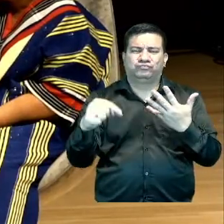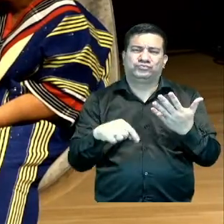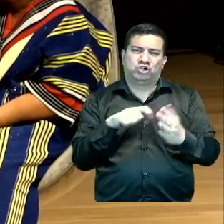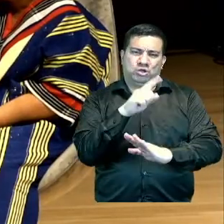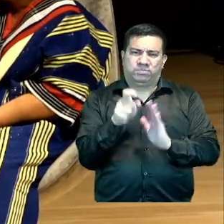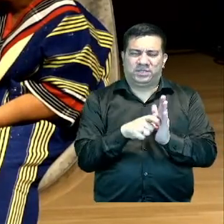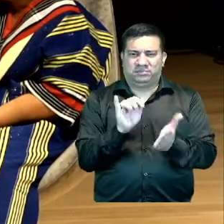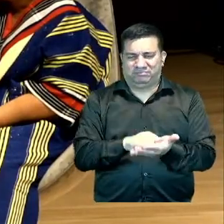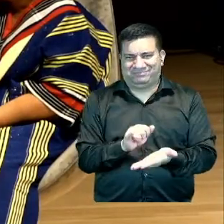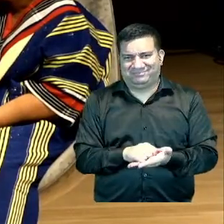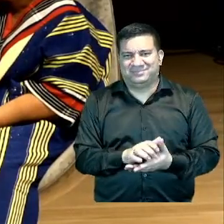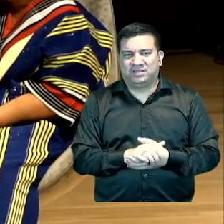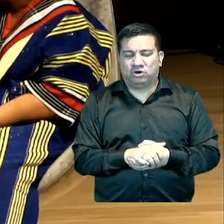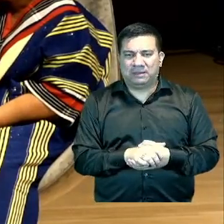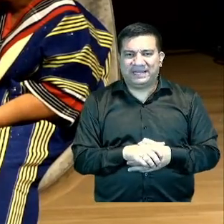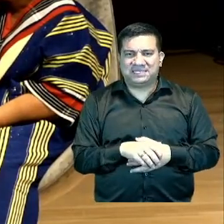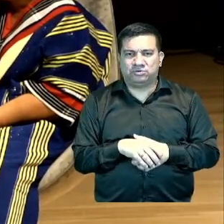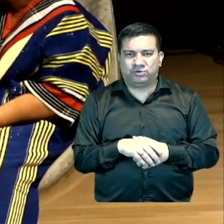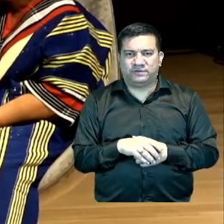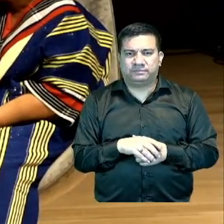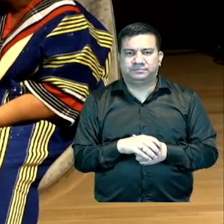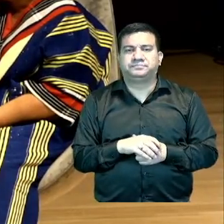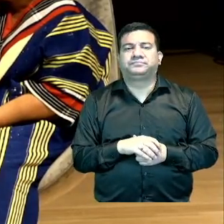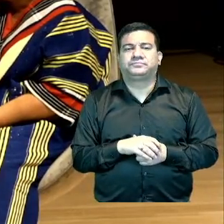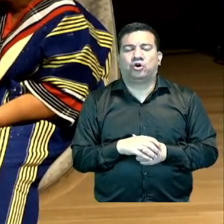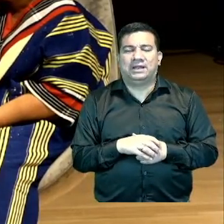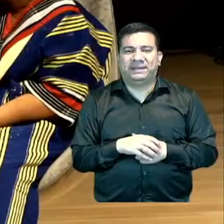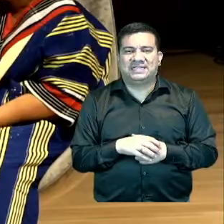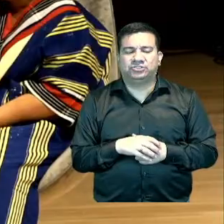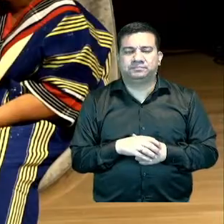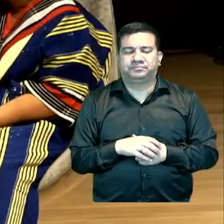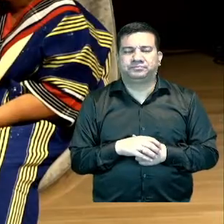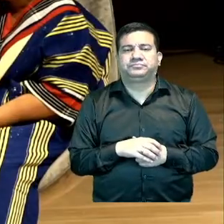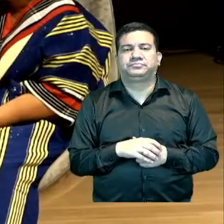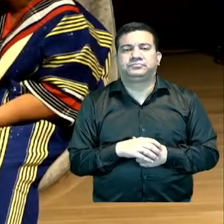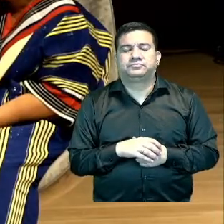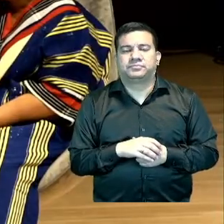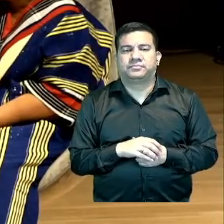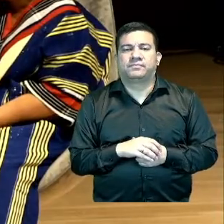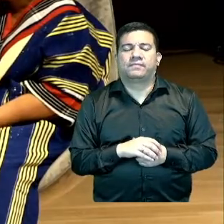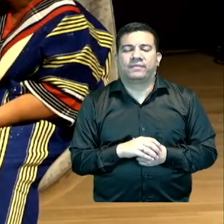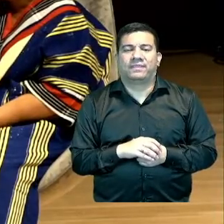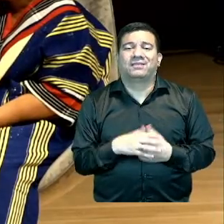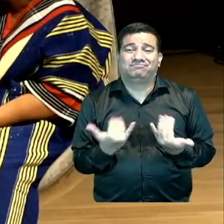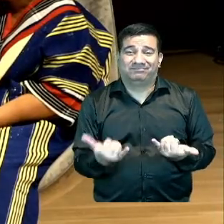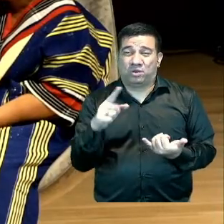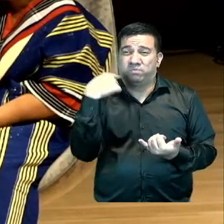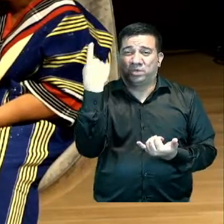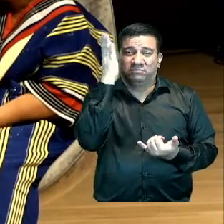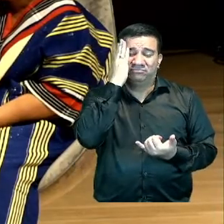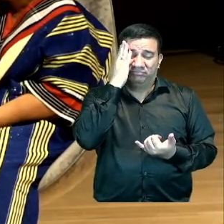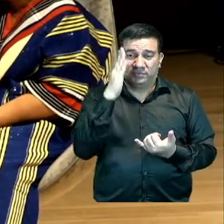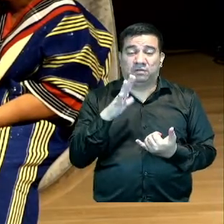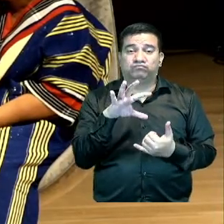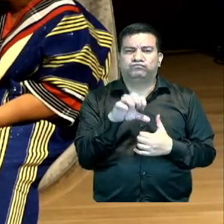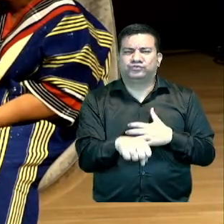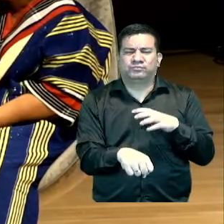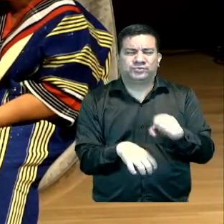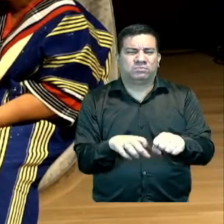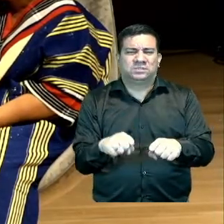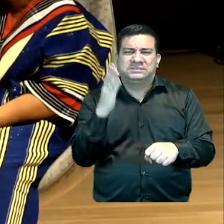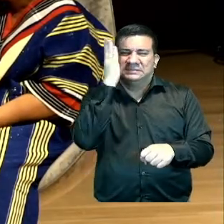that is extinguishing pockets of life around the planet every day and has us facing a climate